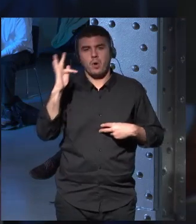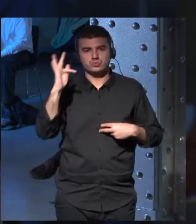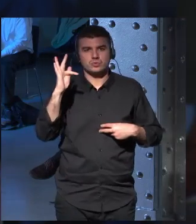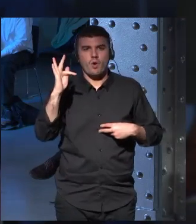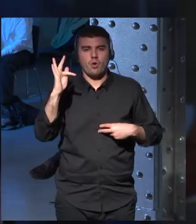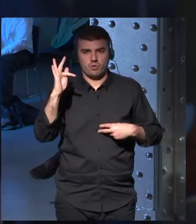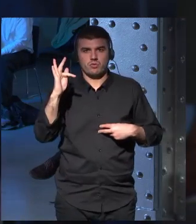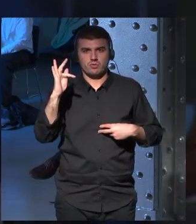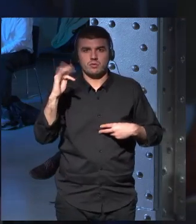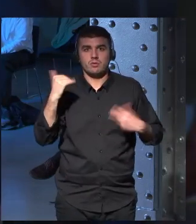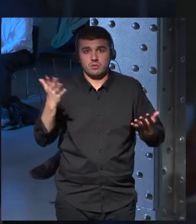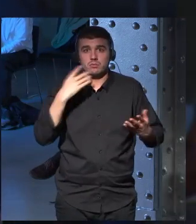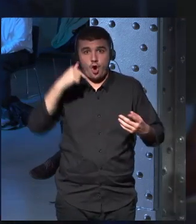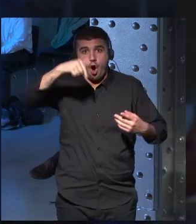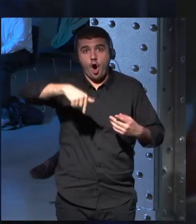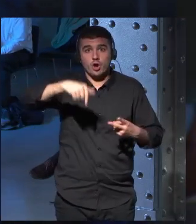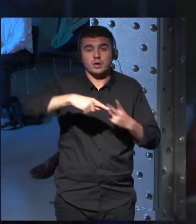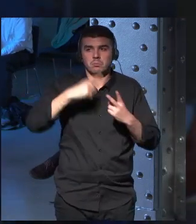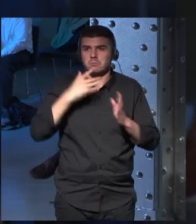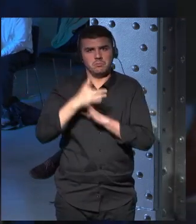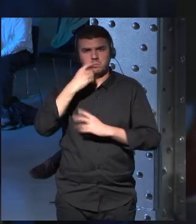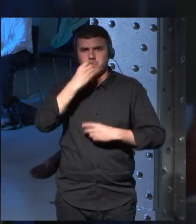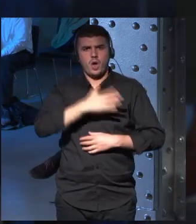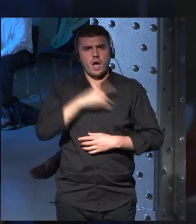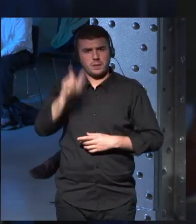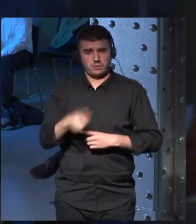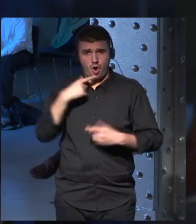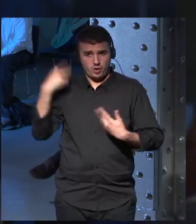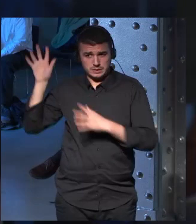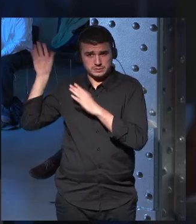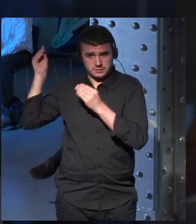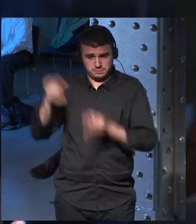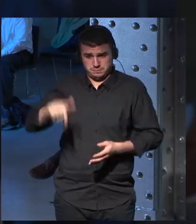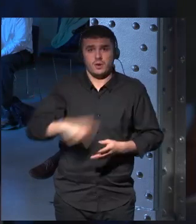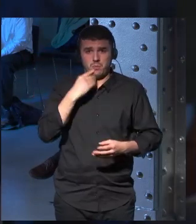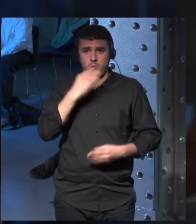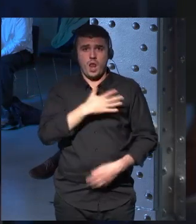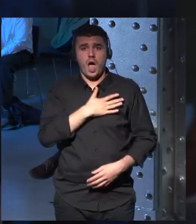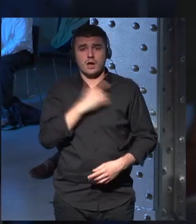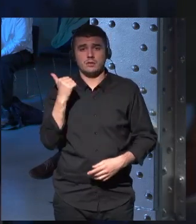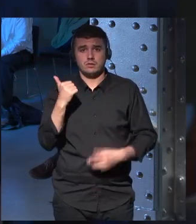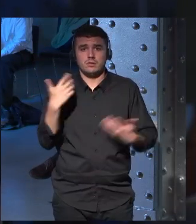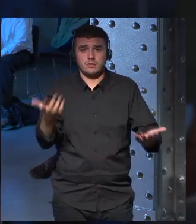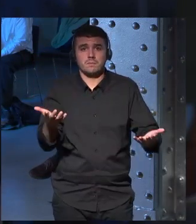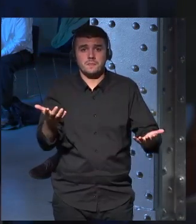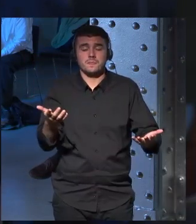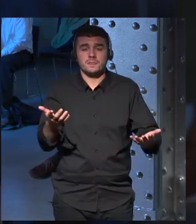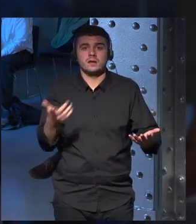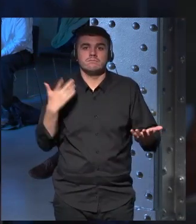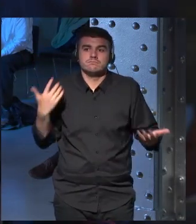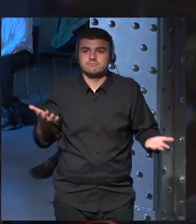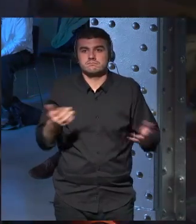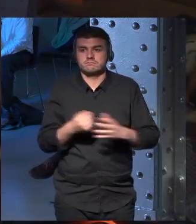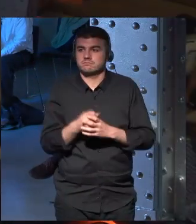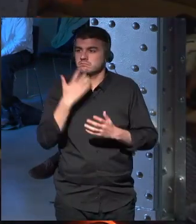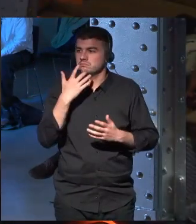as good people. Now, how is this ambivalence toward the past,